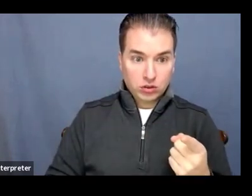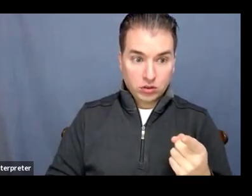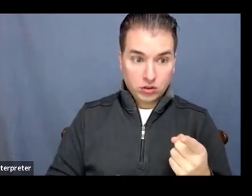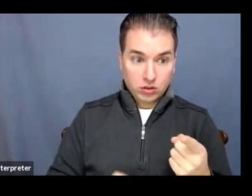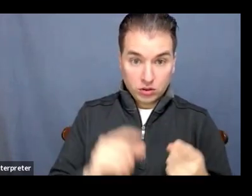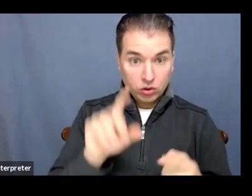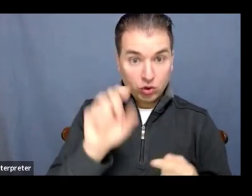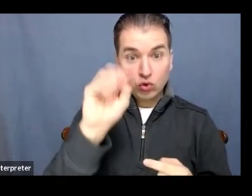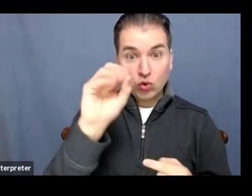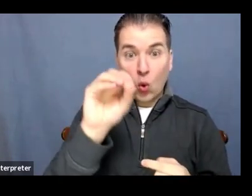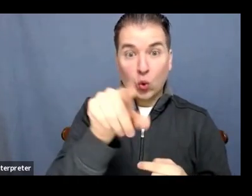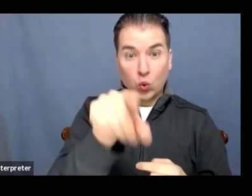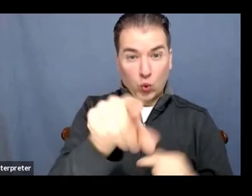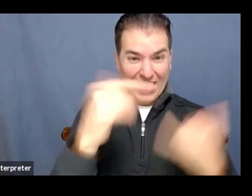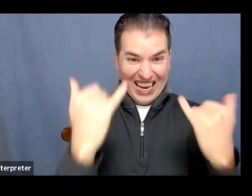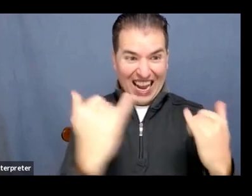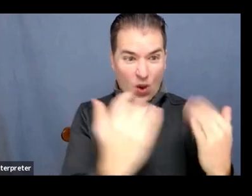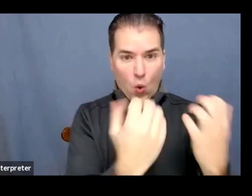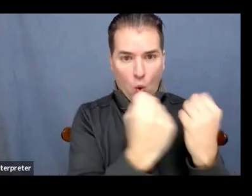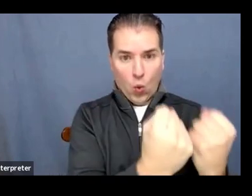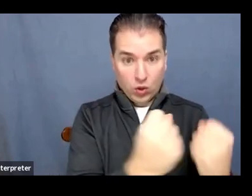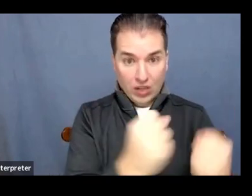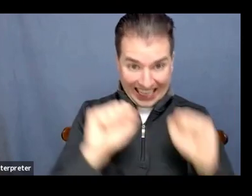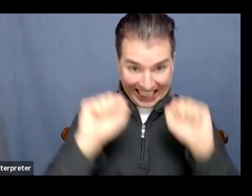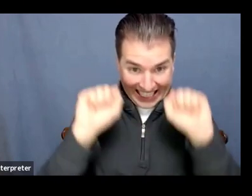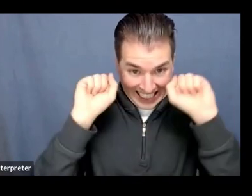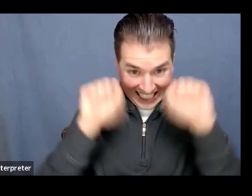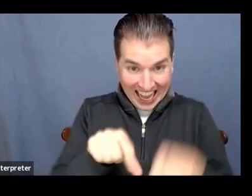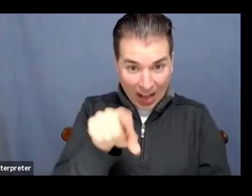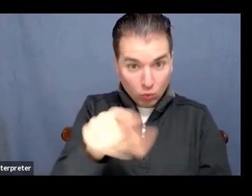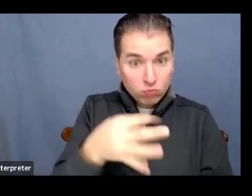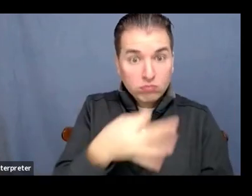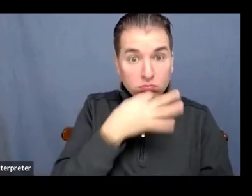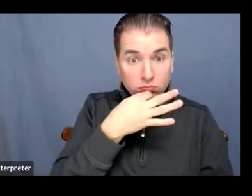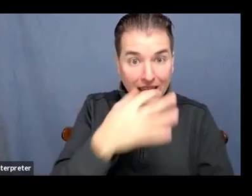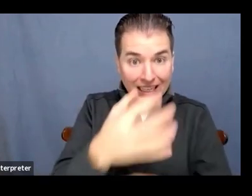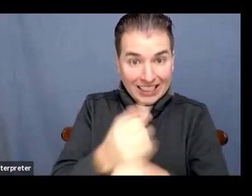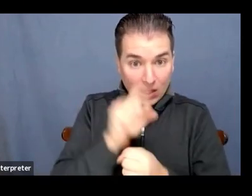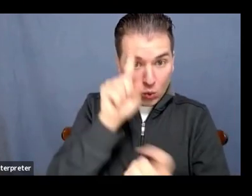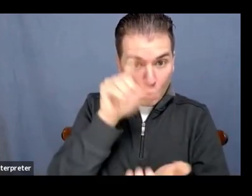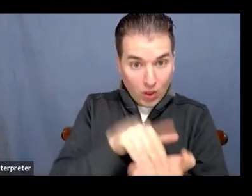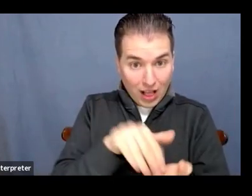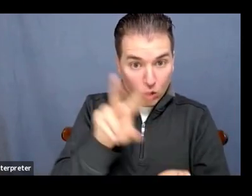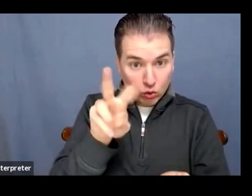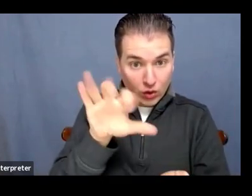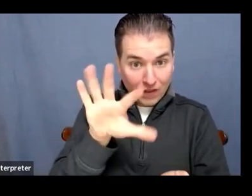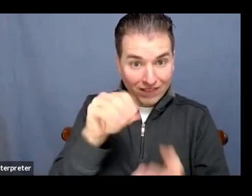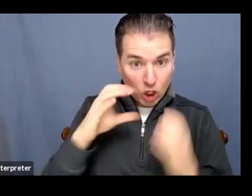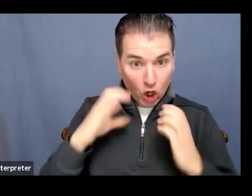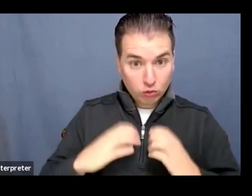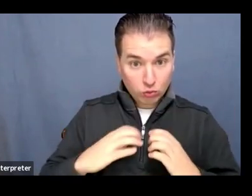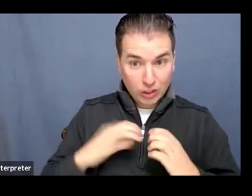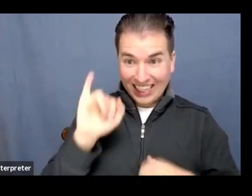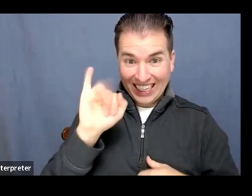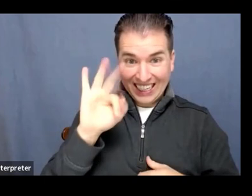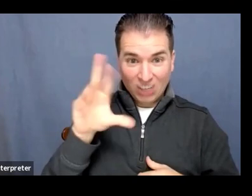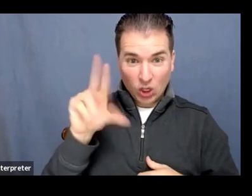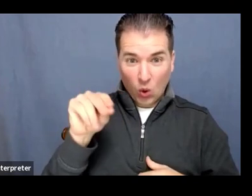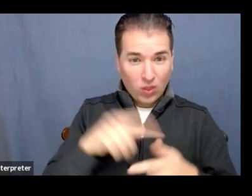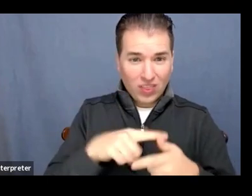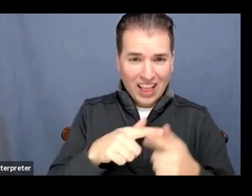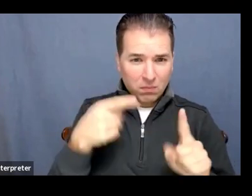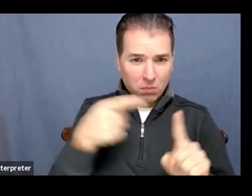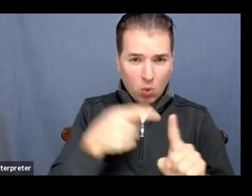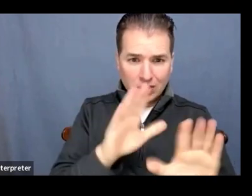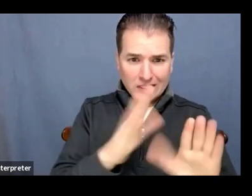to get started with and maintain along the life of my business? So we're going to have to do a little bit